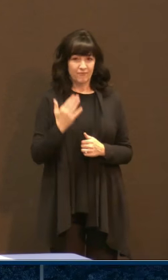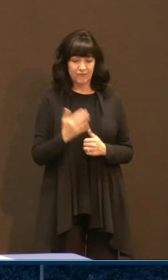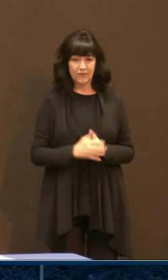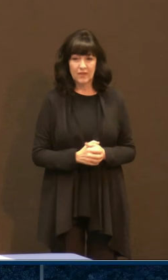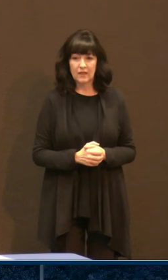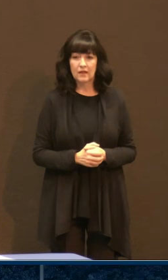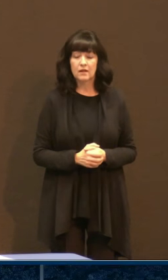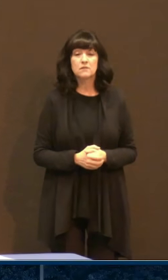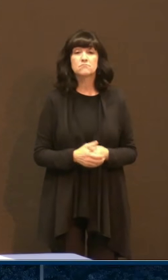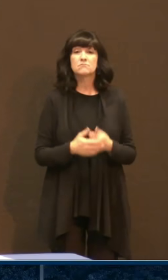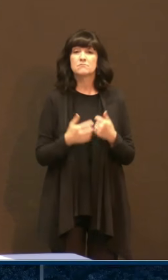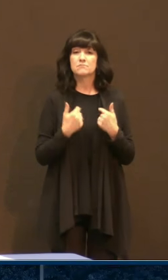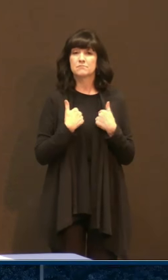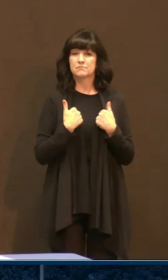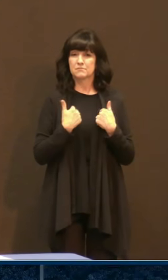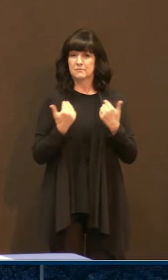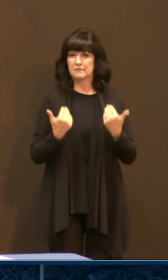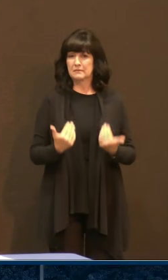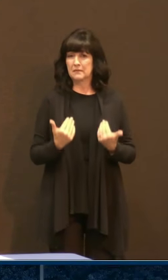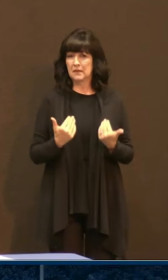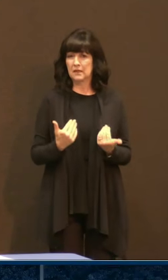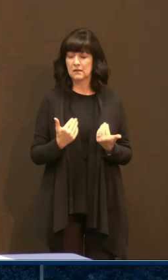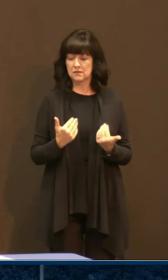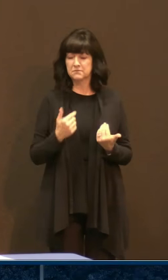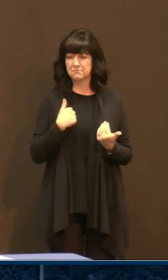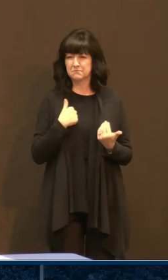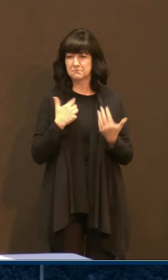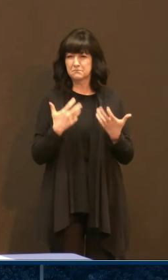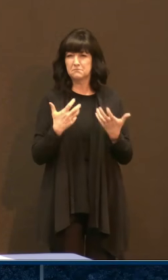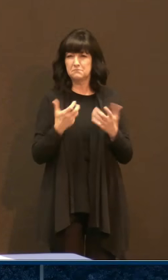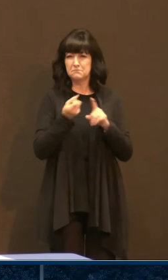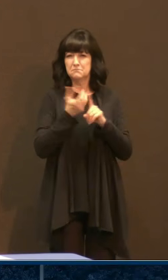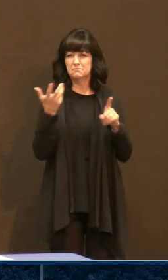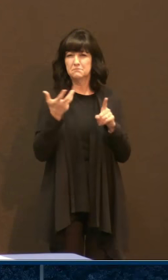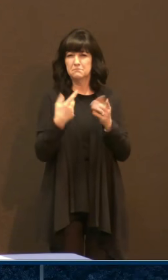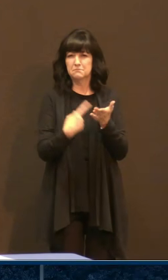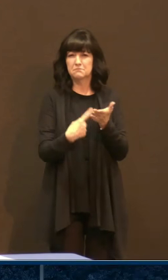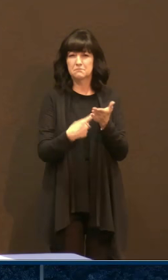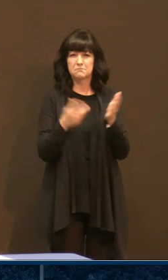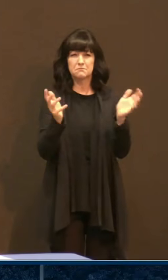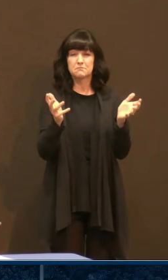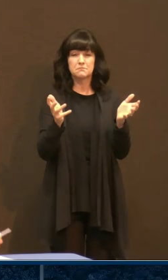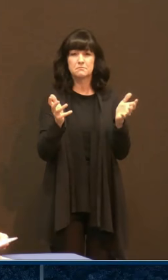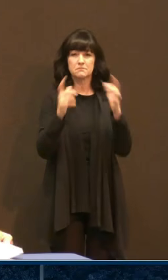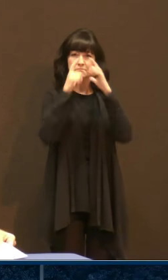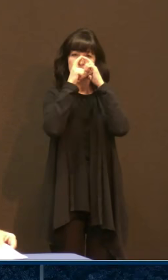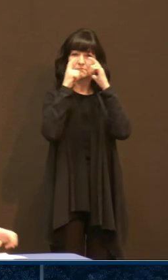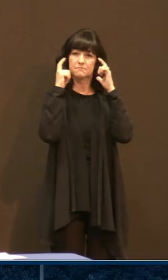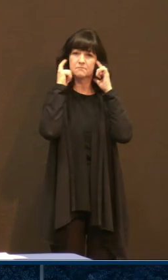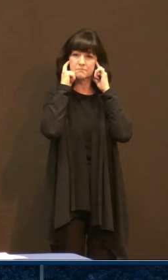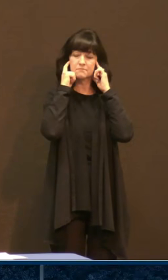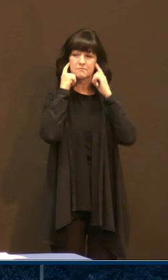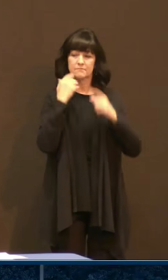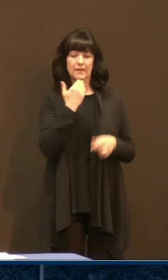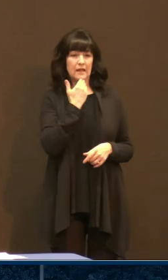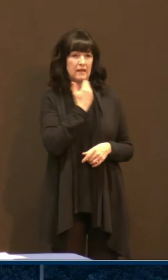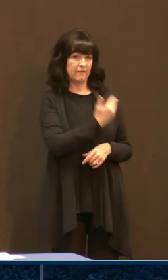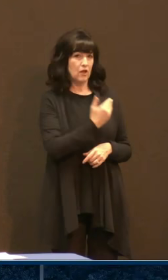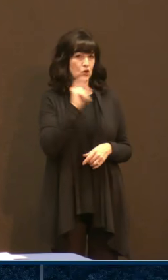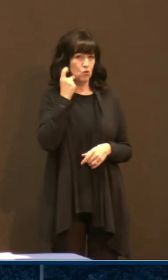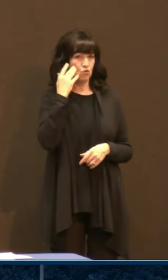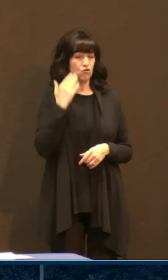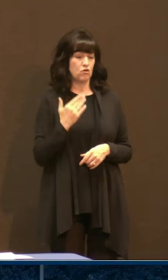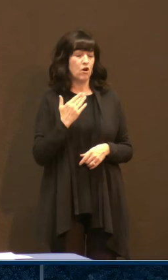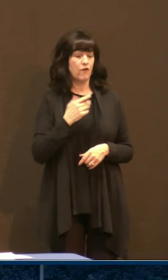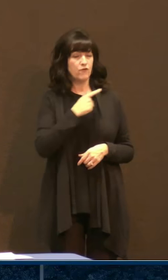So I want to talk a little bit about face coverings. Thank you, Governor Carney, for making